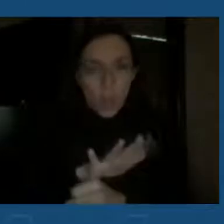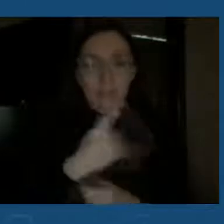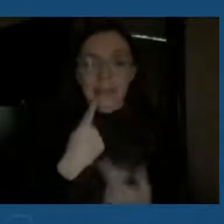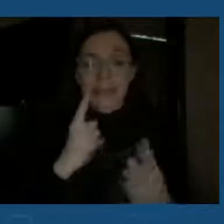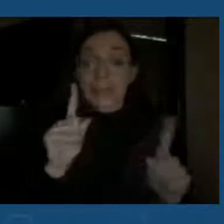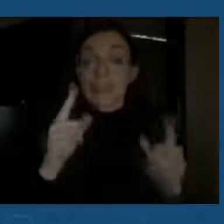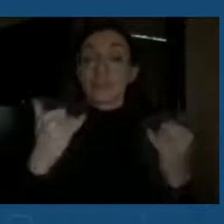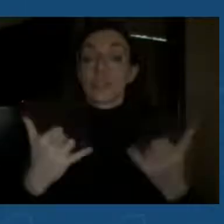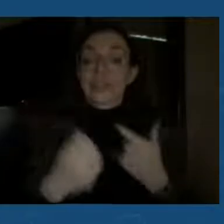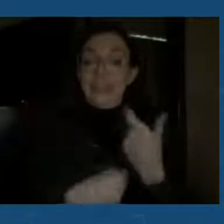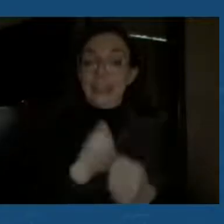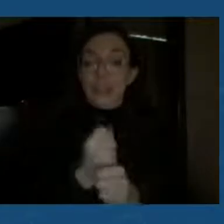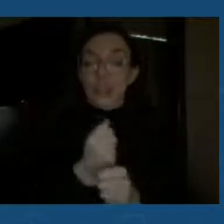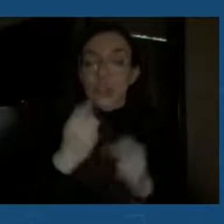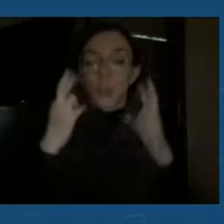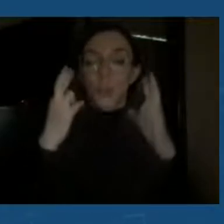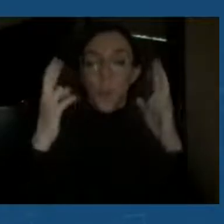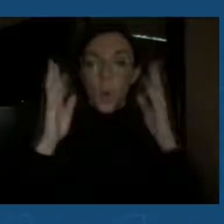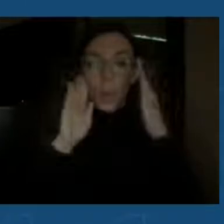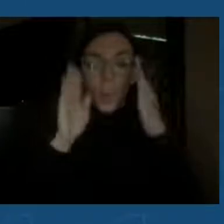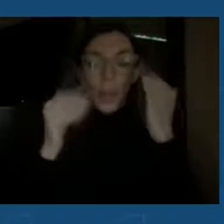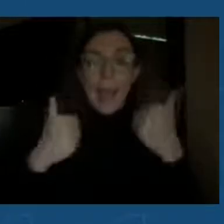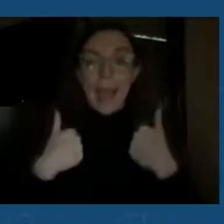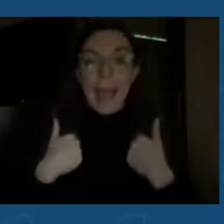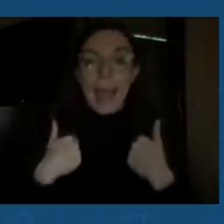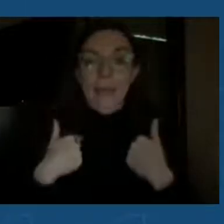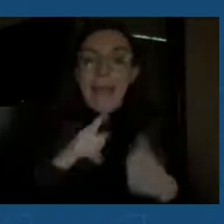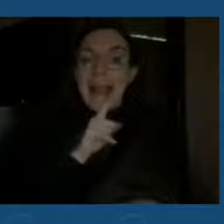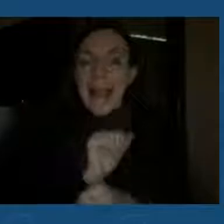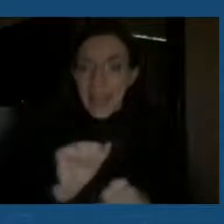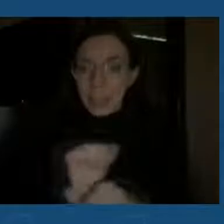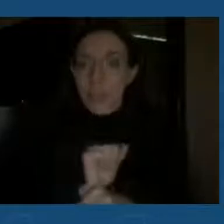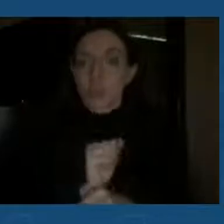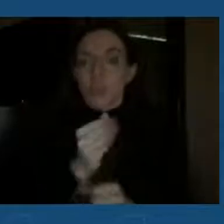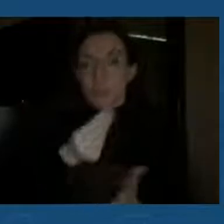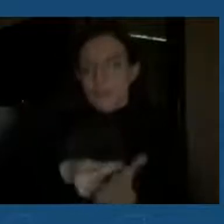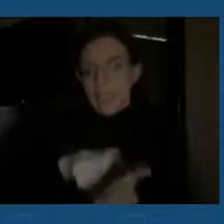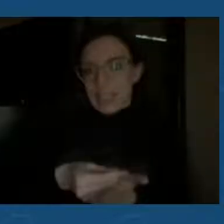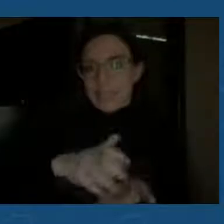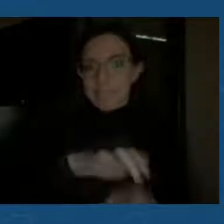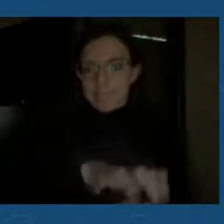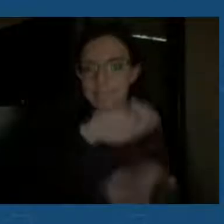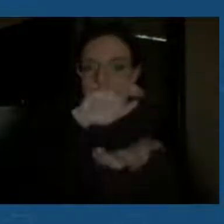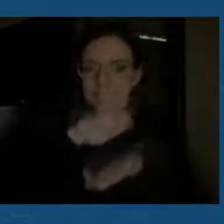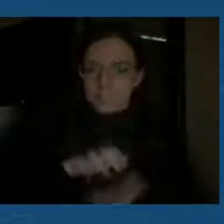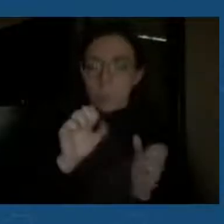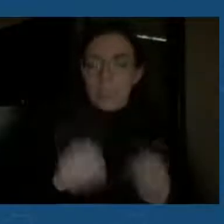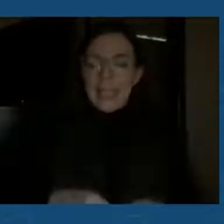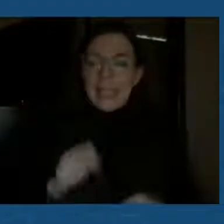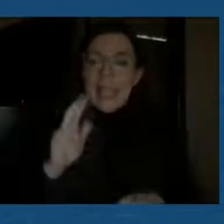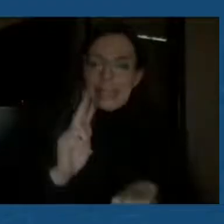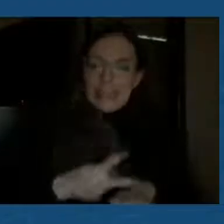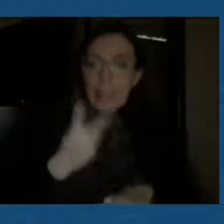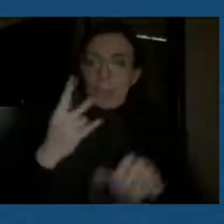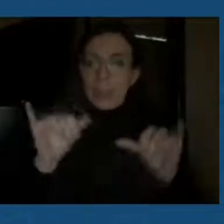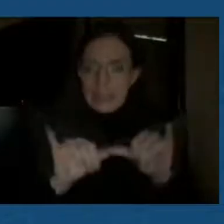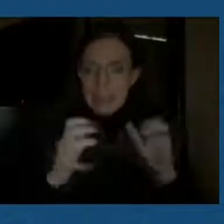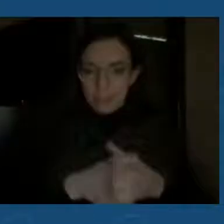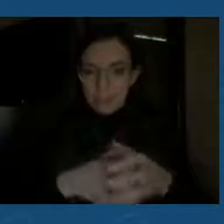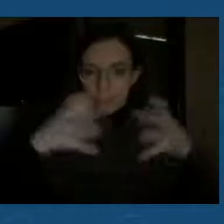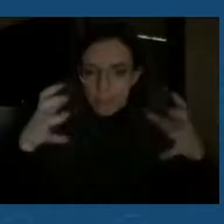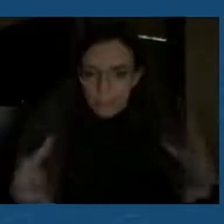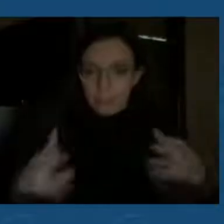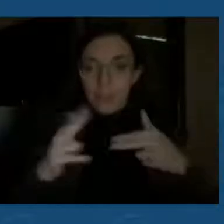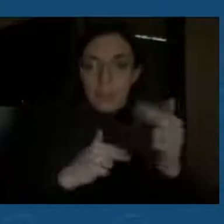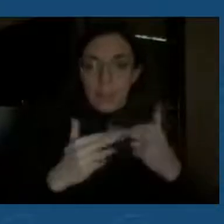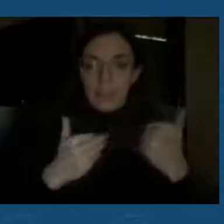hope we will get a patchwork of funding to allow us to double the size of this building. We have the land next door, we